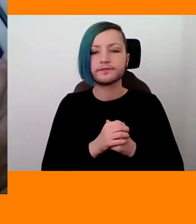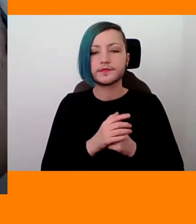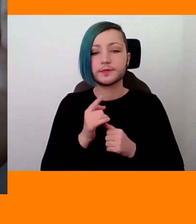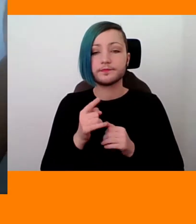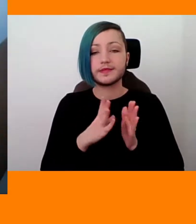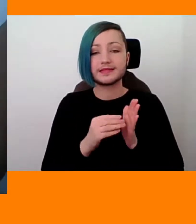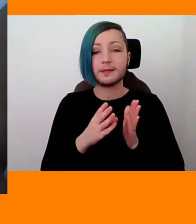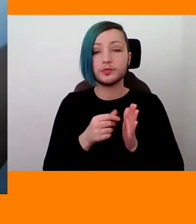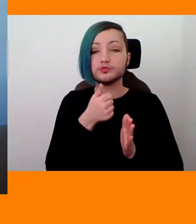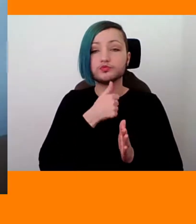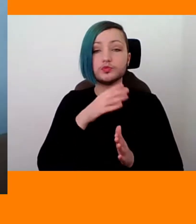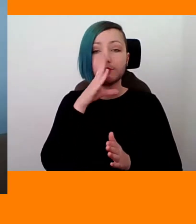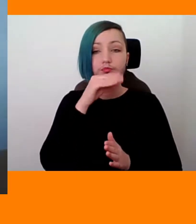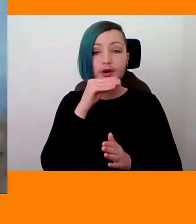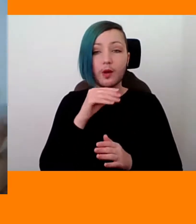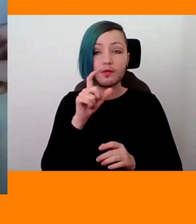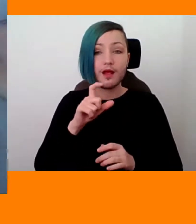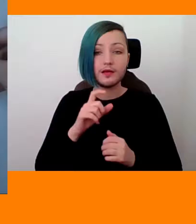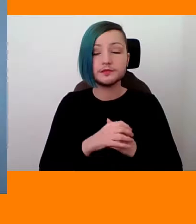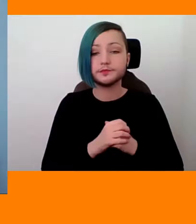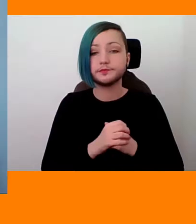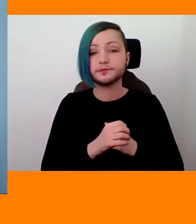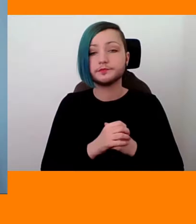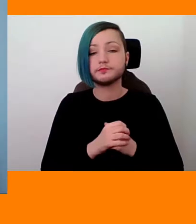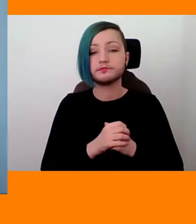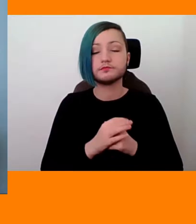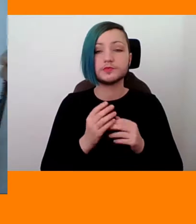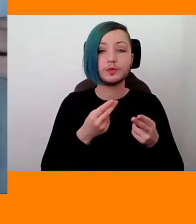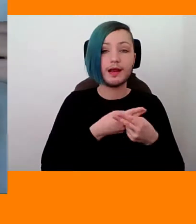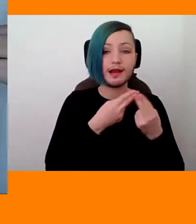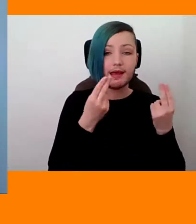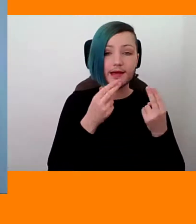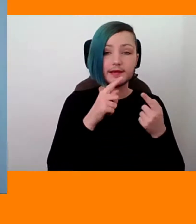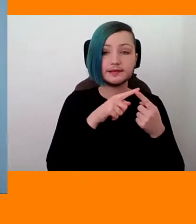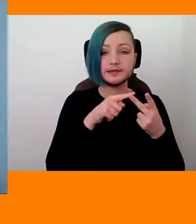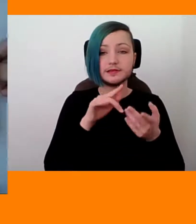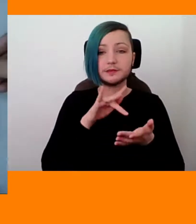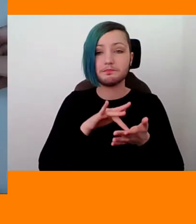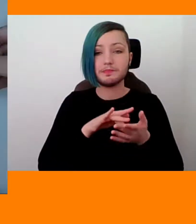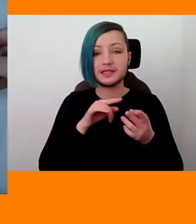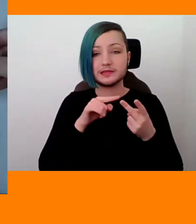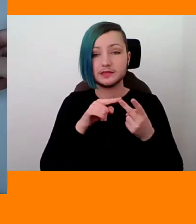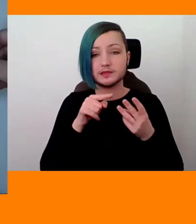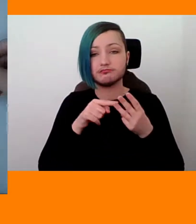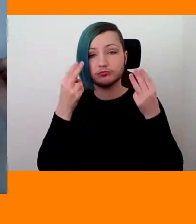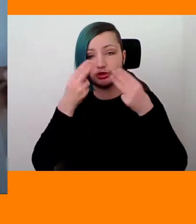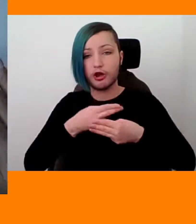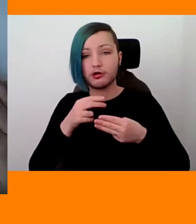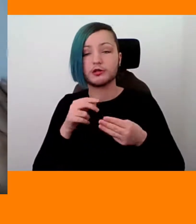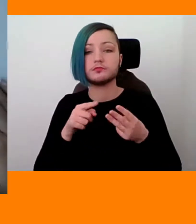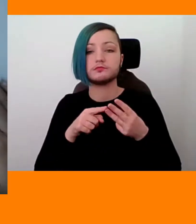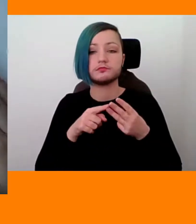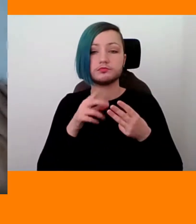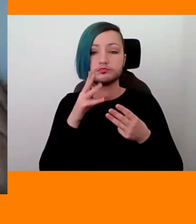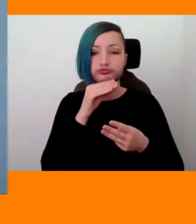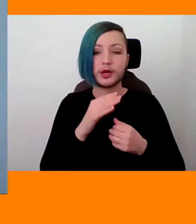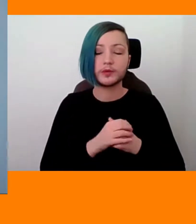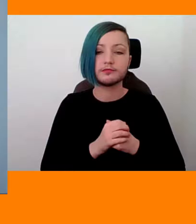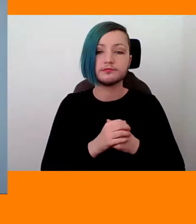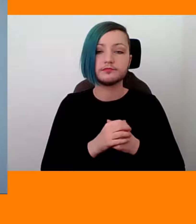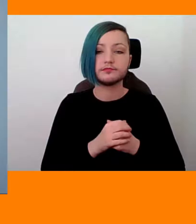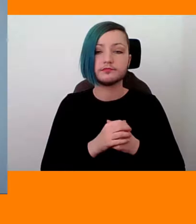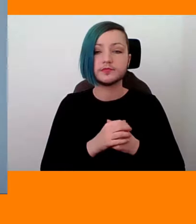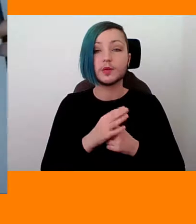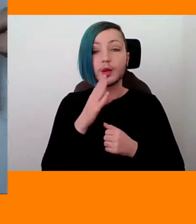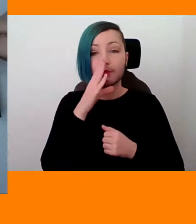working with browns. So I've got light brown, medium brown, and dark brown. And because it's brown, I